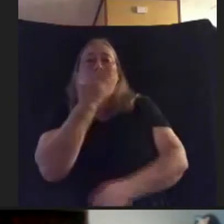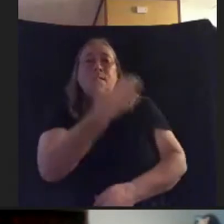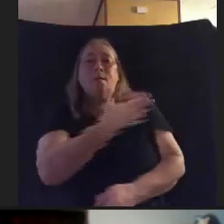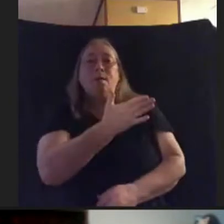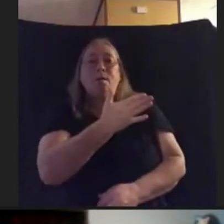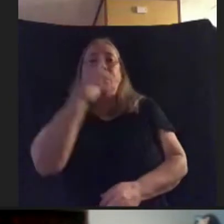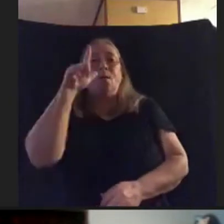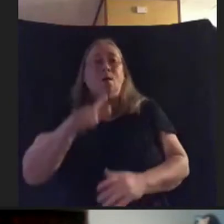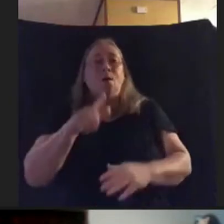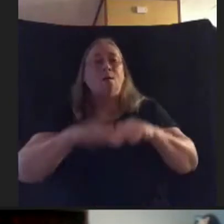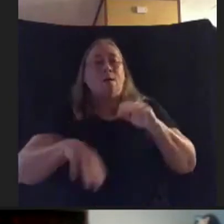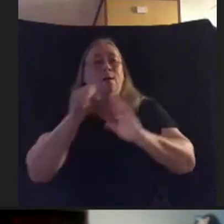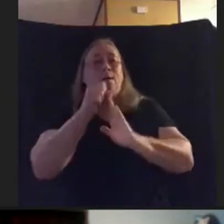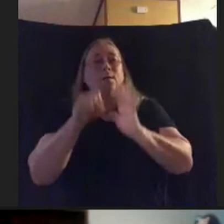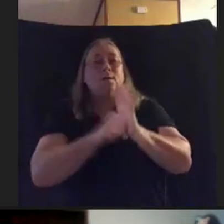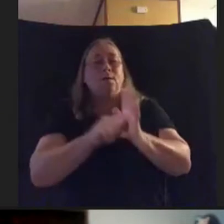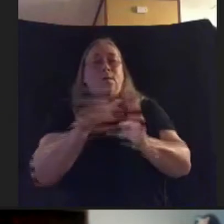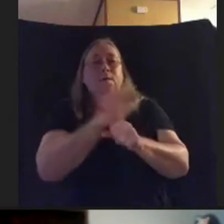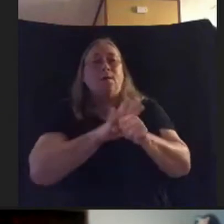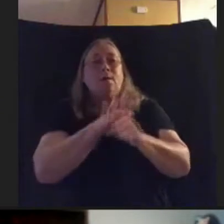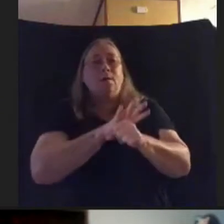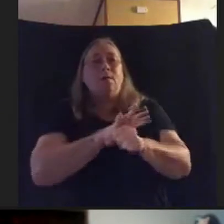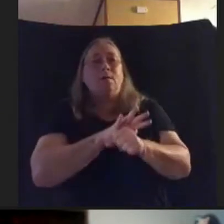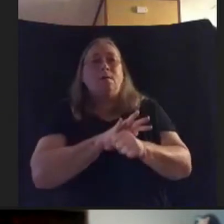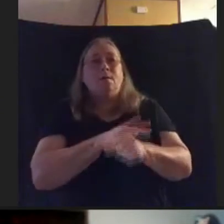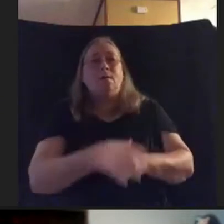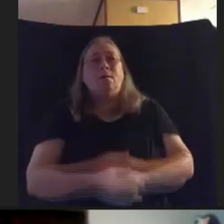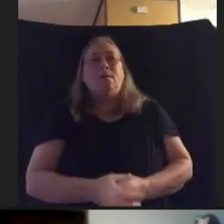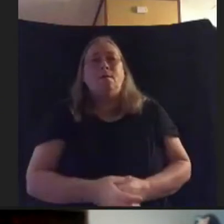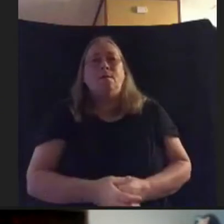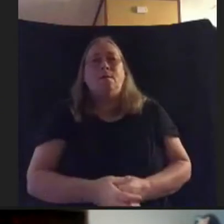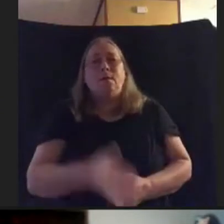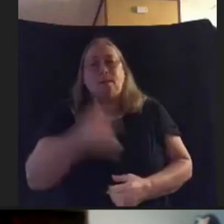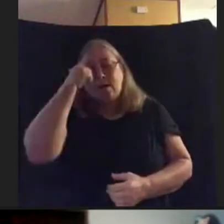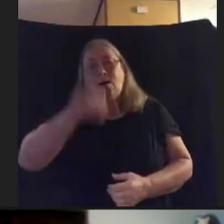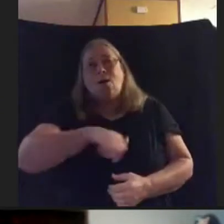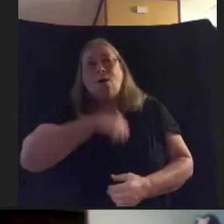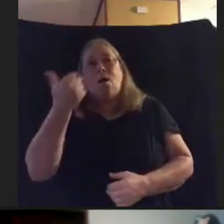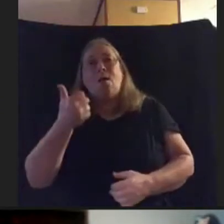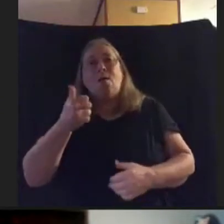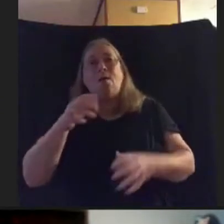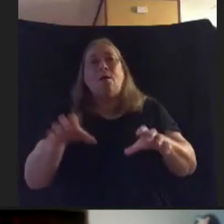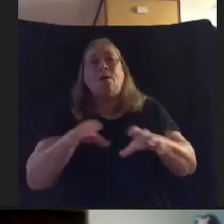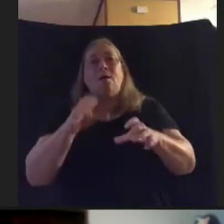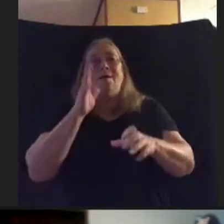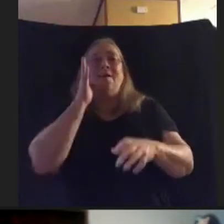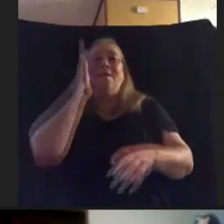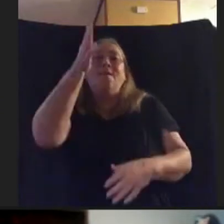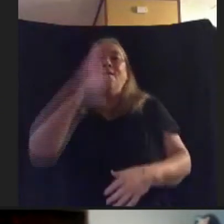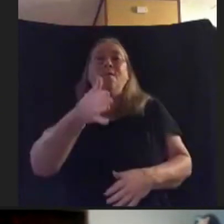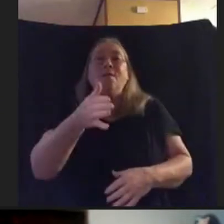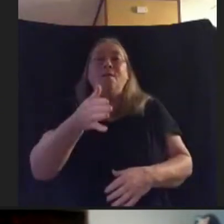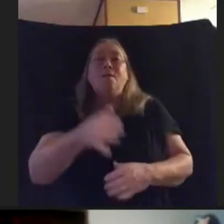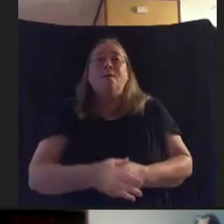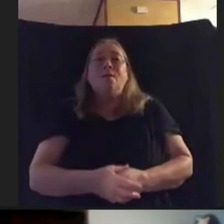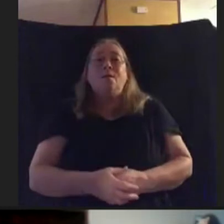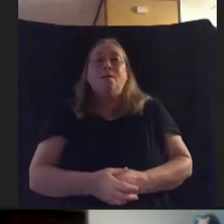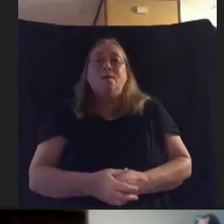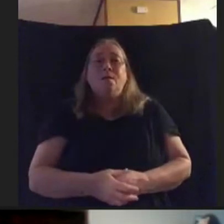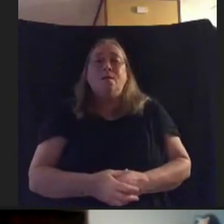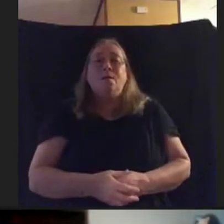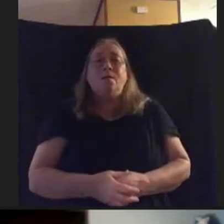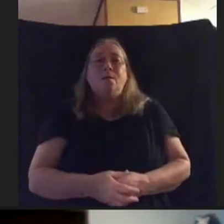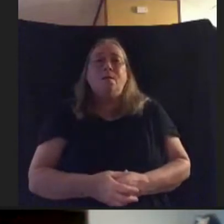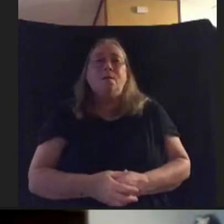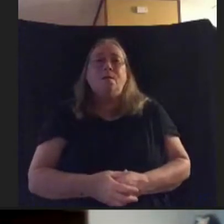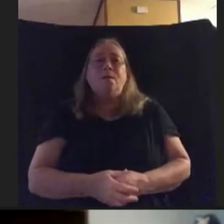but a lot of counties are worse that we're going to have to work with. Now, I think there's some other activities that are going to happen in the near future, and I might kick it over to Jim if he wants to answer that. Yeah, no,